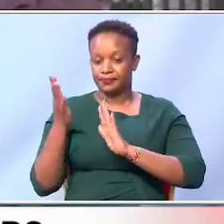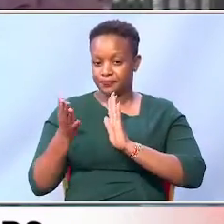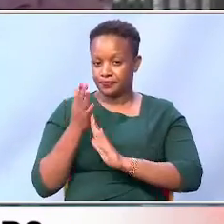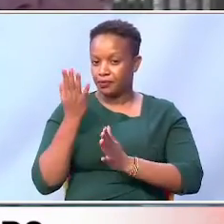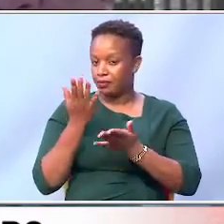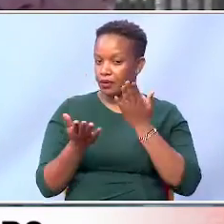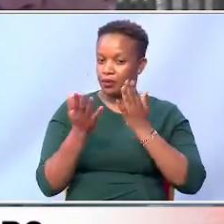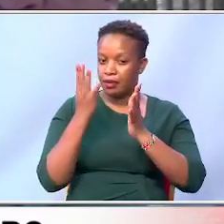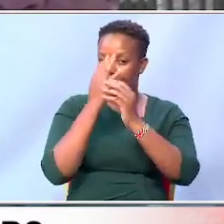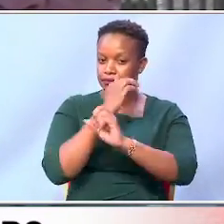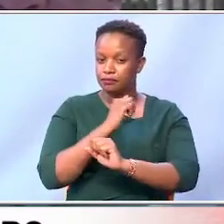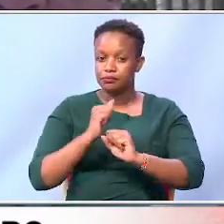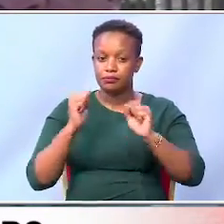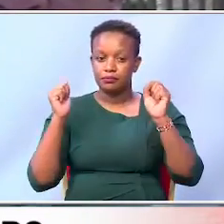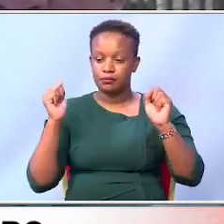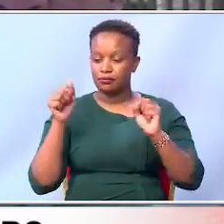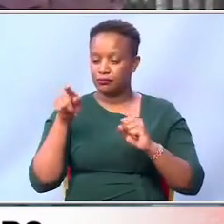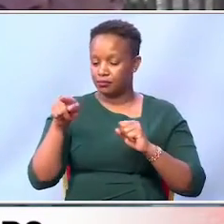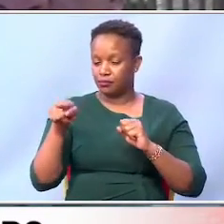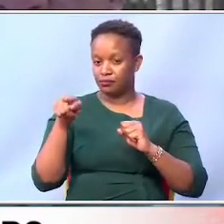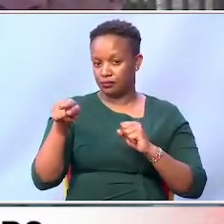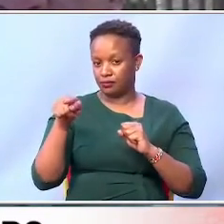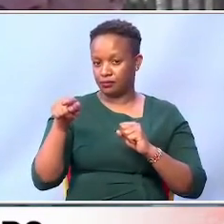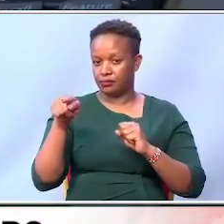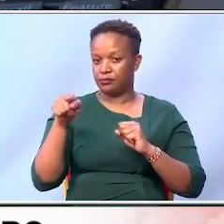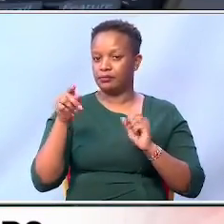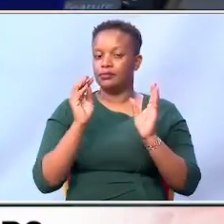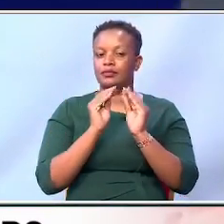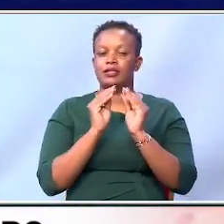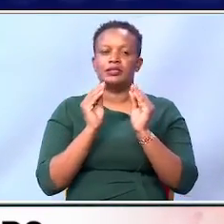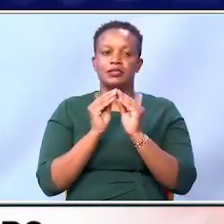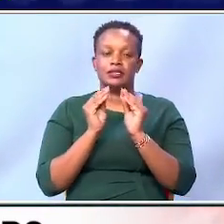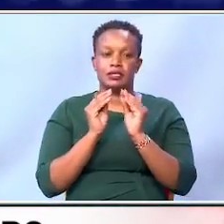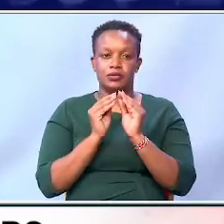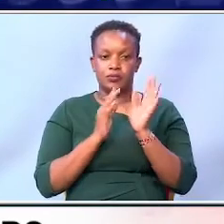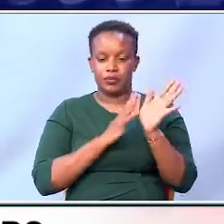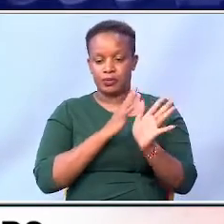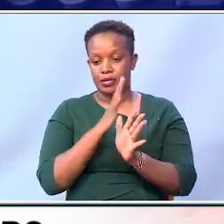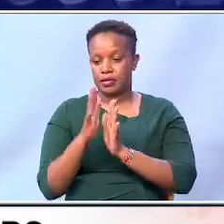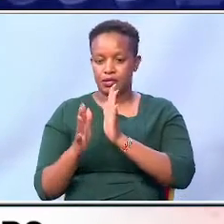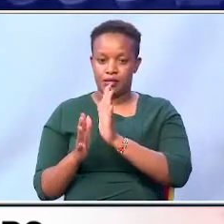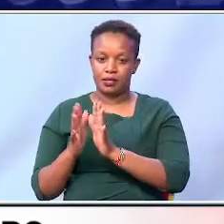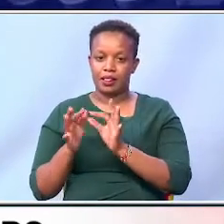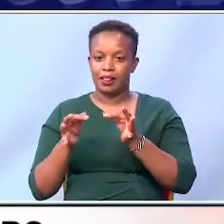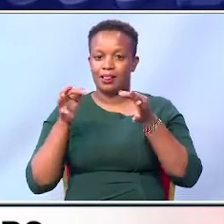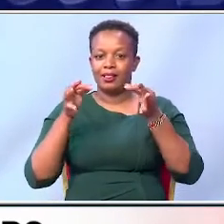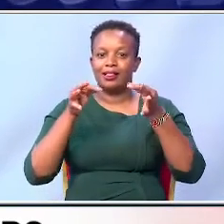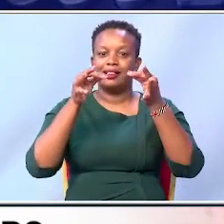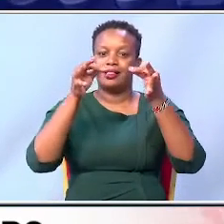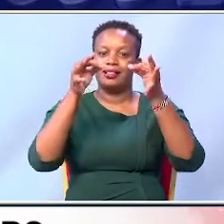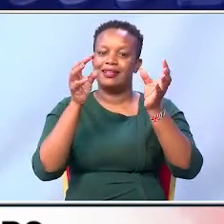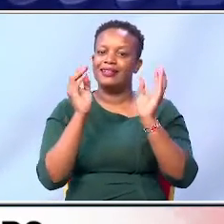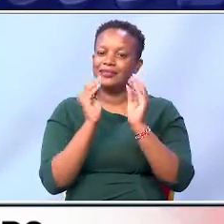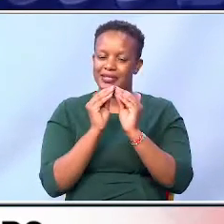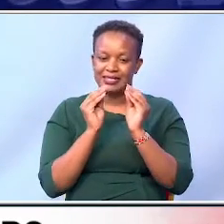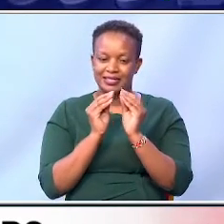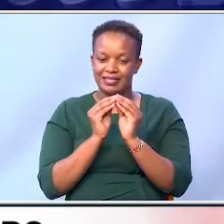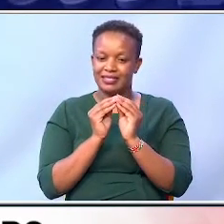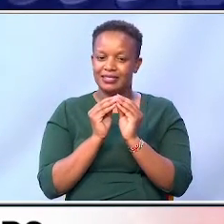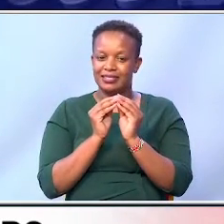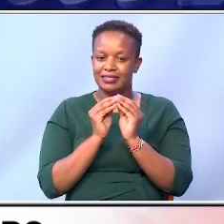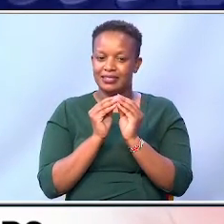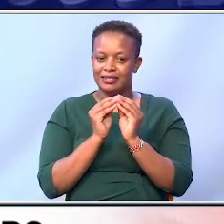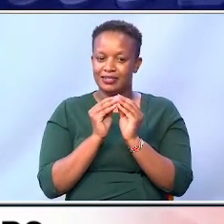the president wanted it to be better arranged. Nafikiria kuahirisha mkutano ndio jambo la busara kwa sababu